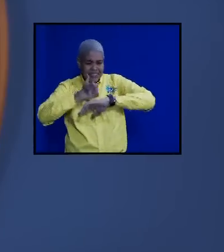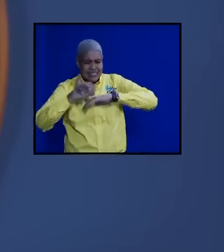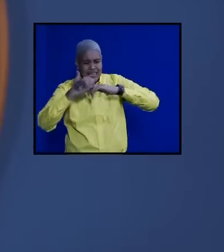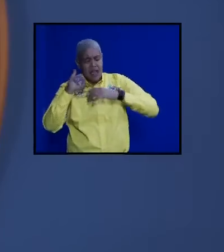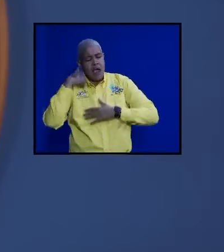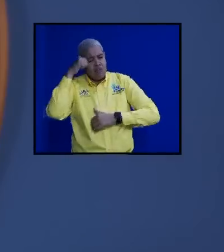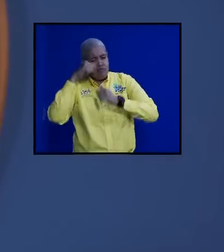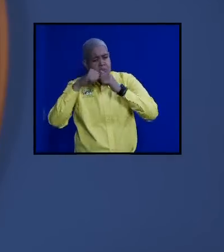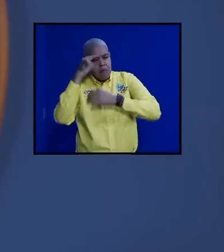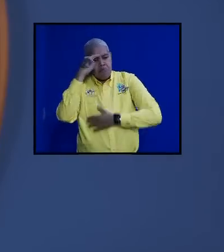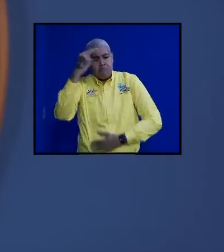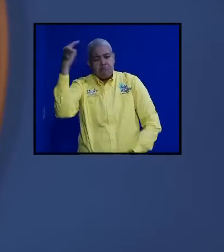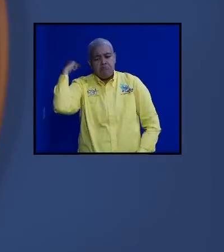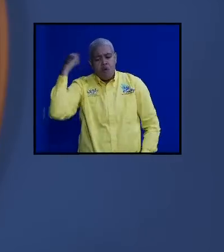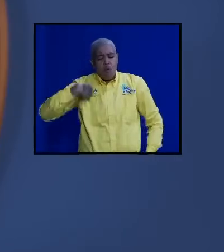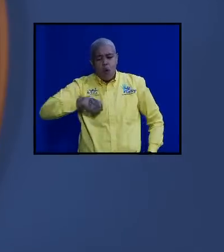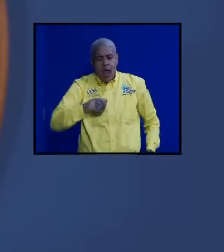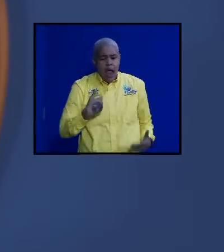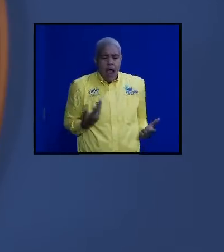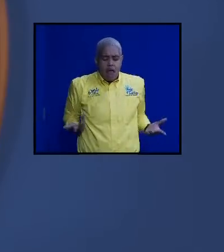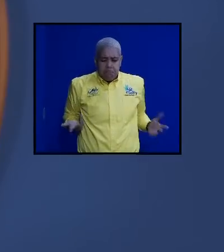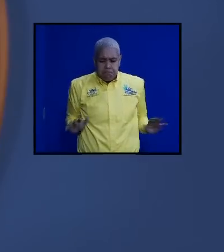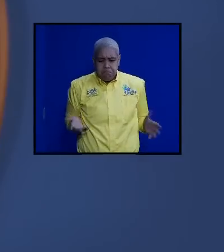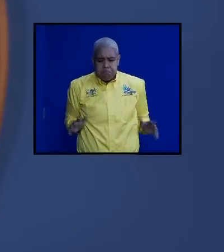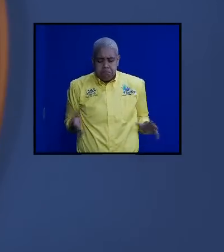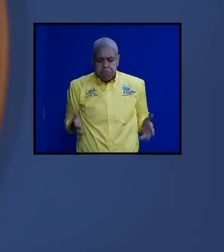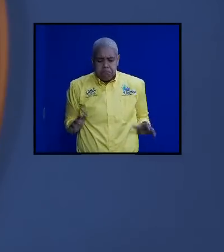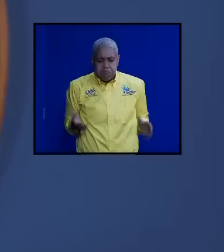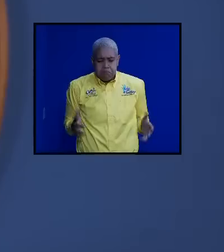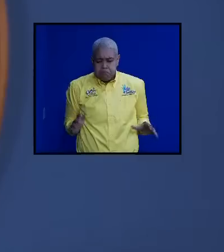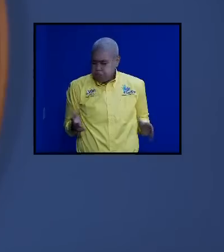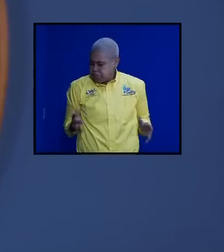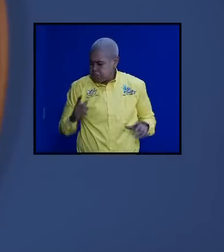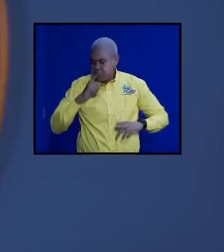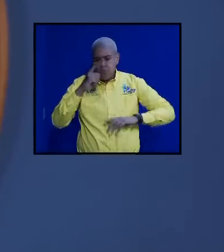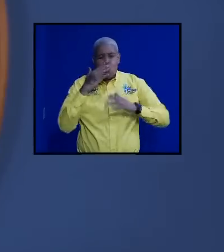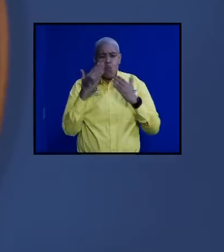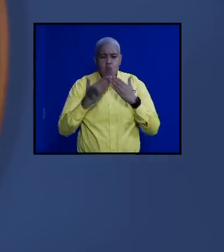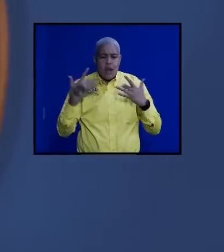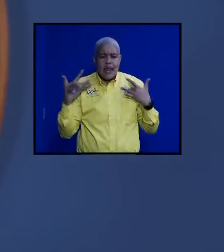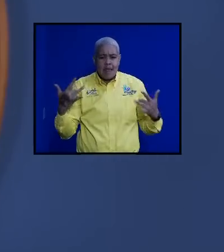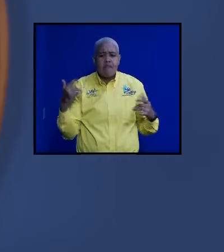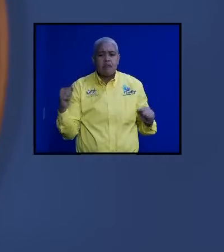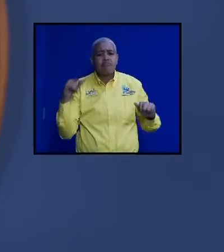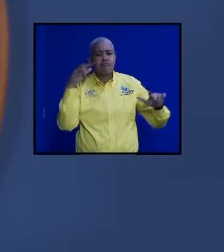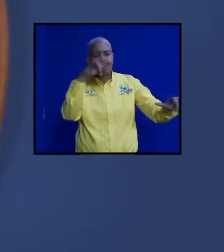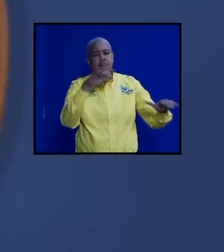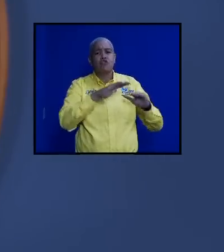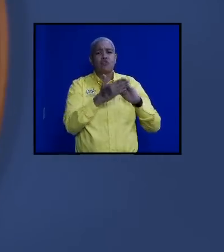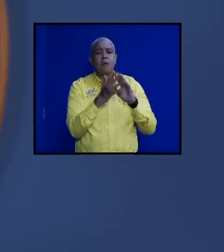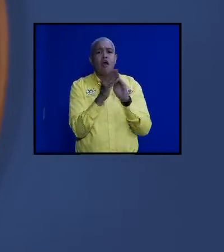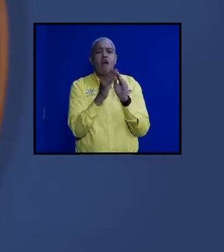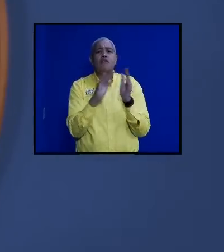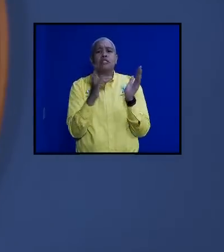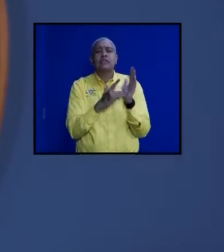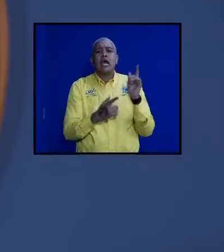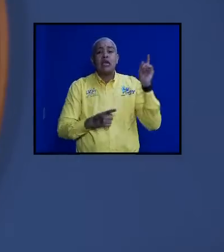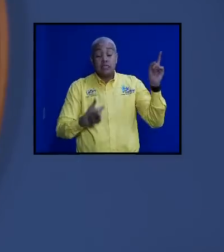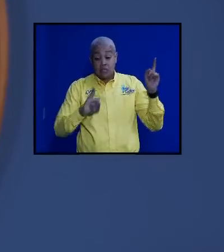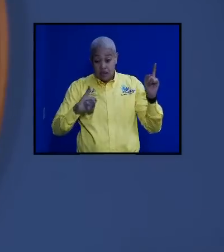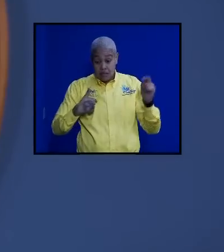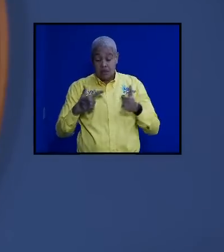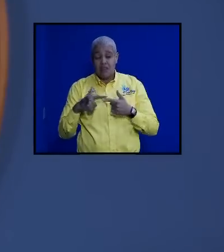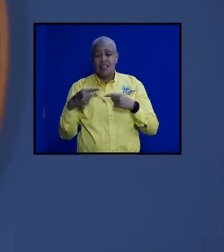it vividly. We had a well-staged event at the conference center where myself and the then leader of